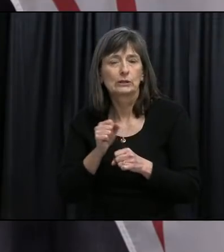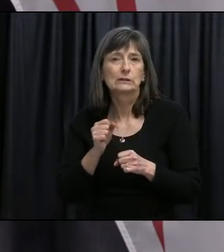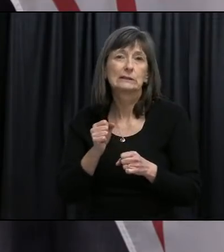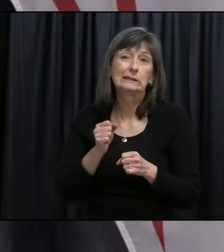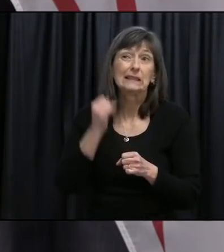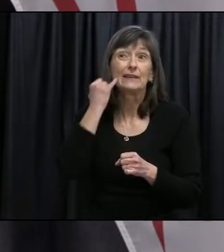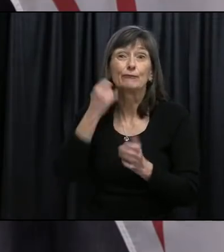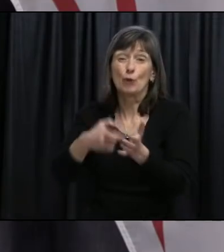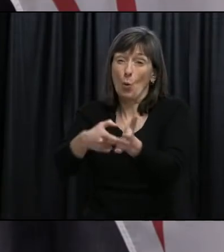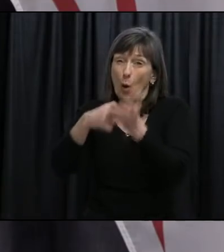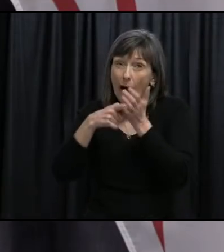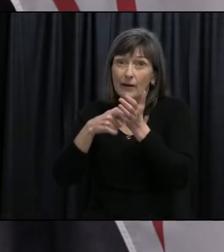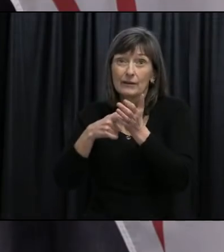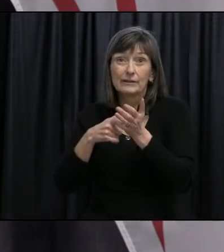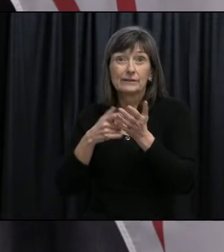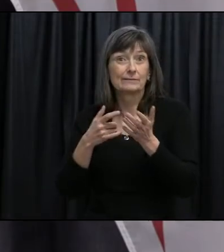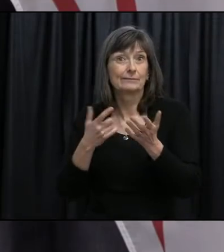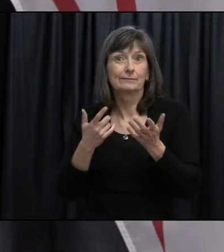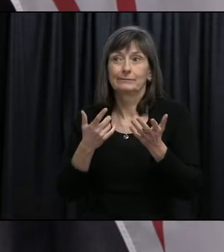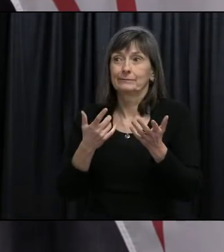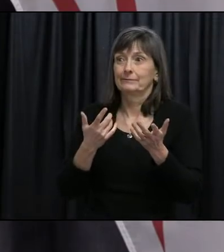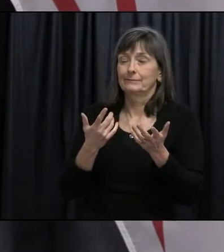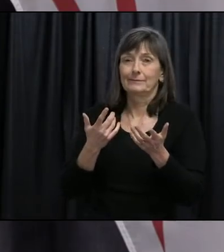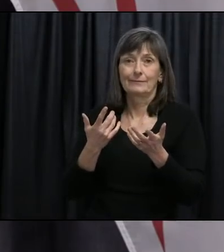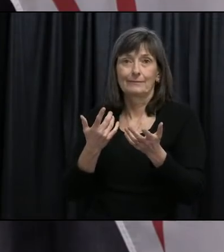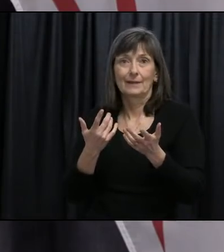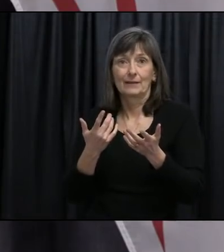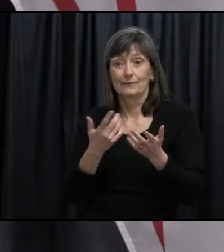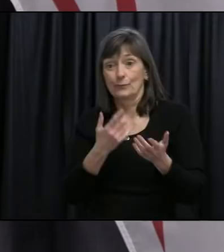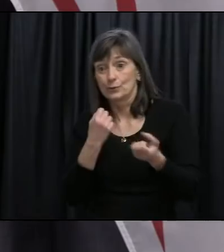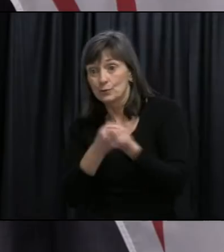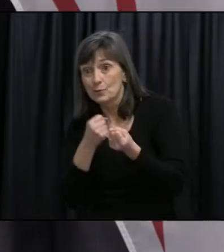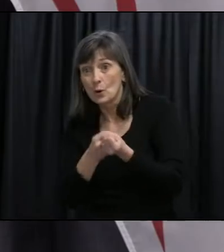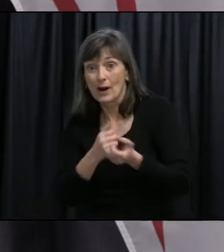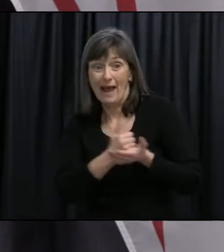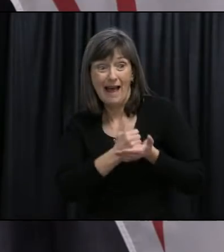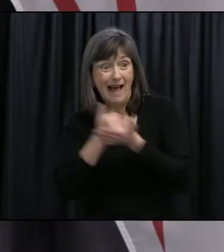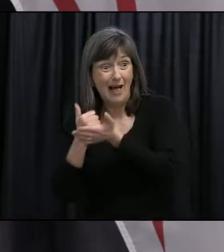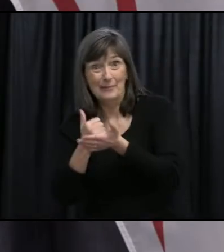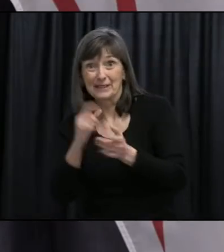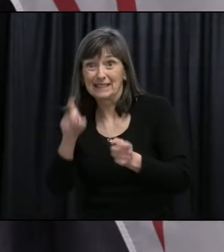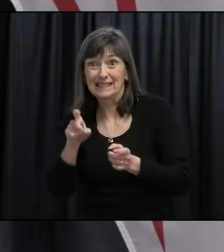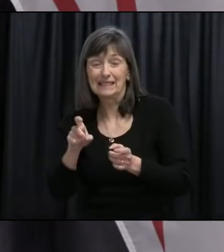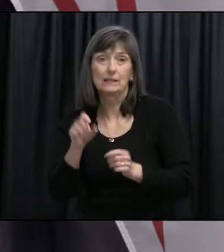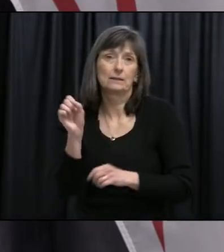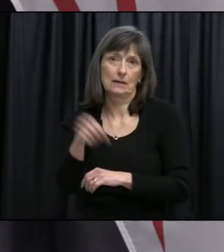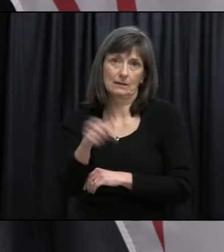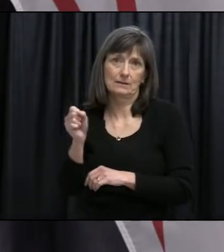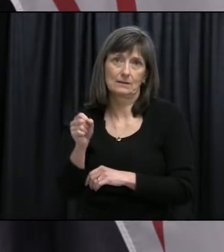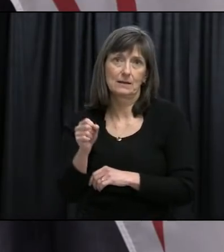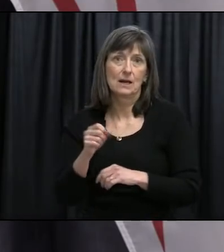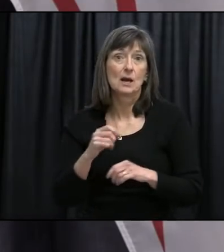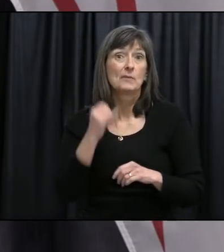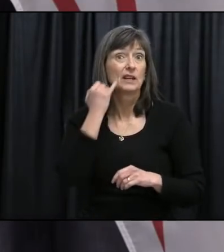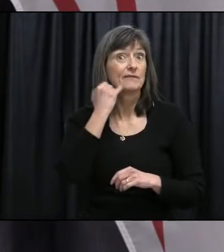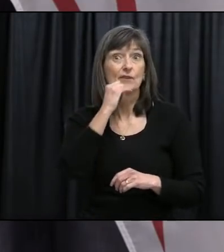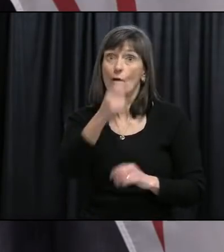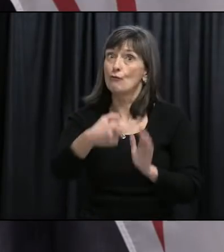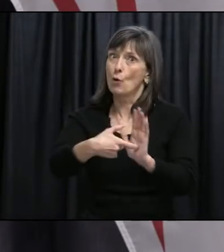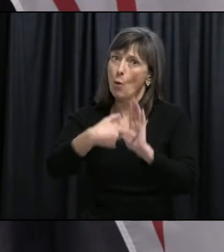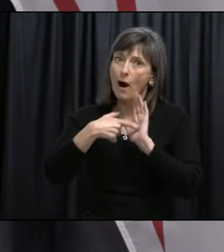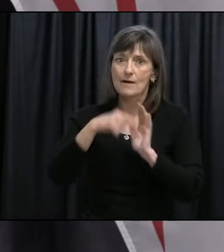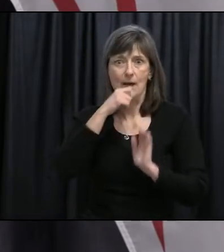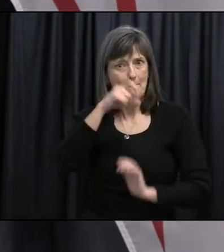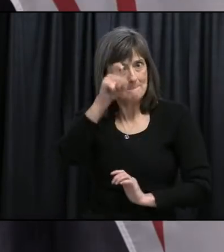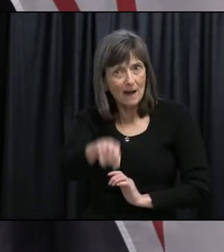was essential, then to provide support, then yes. But if it's not essential in